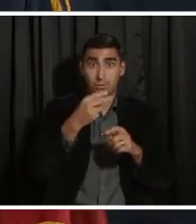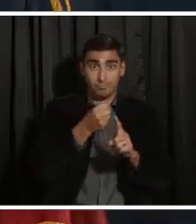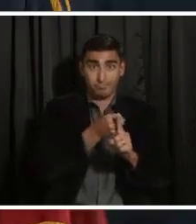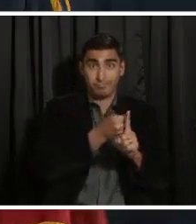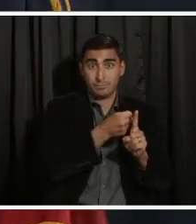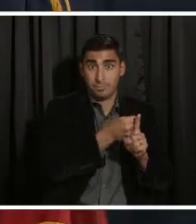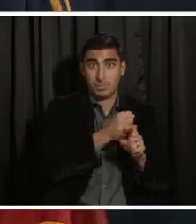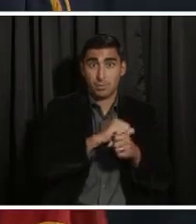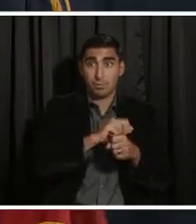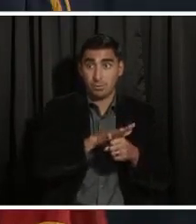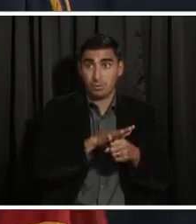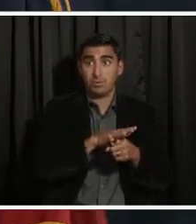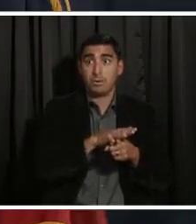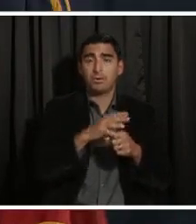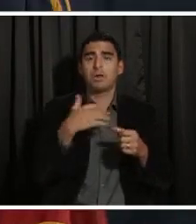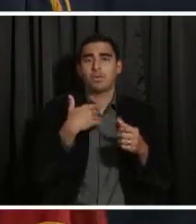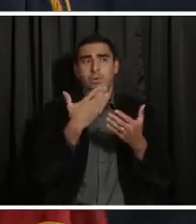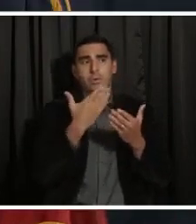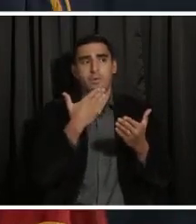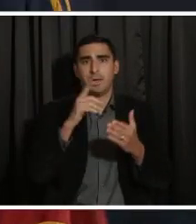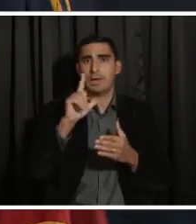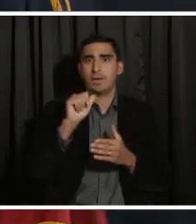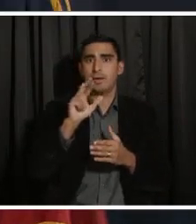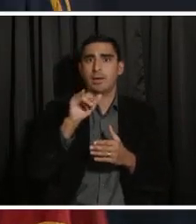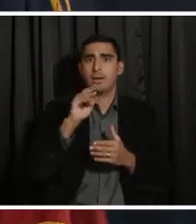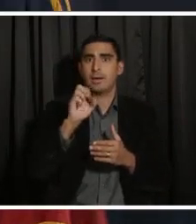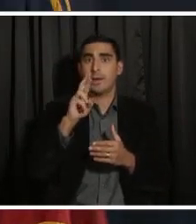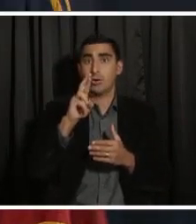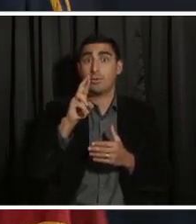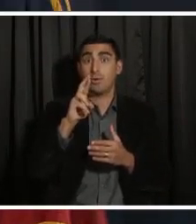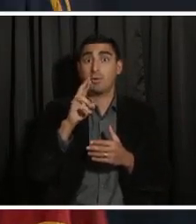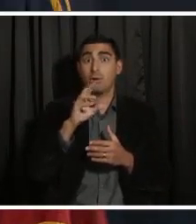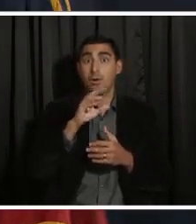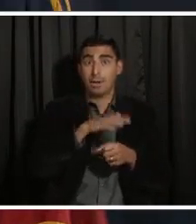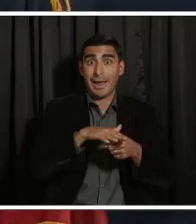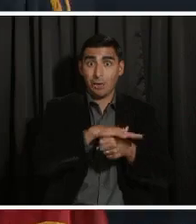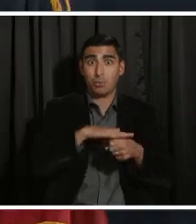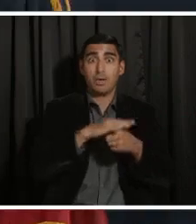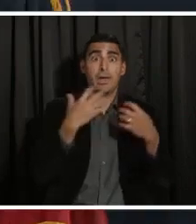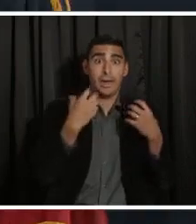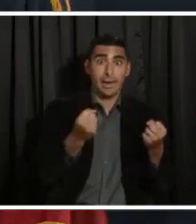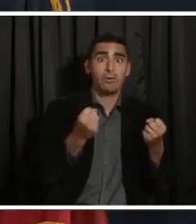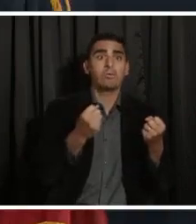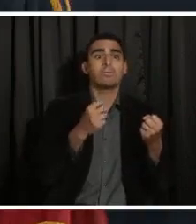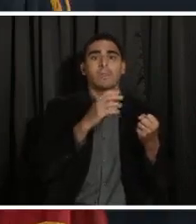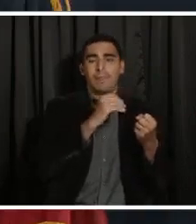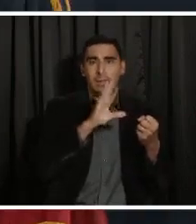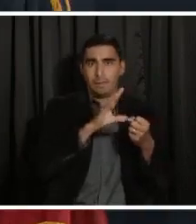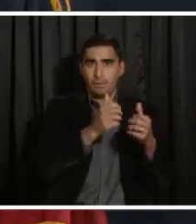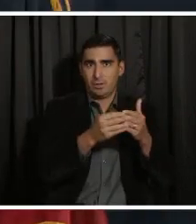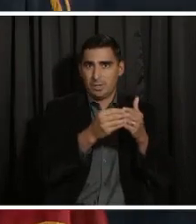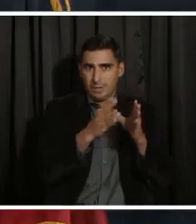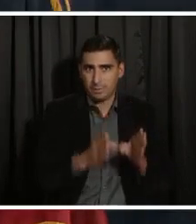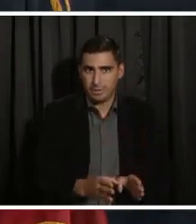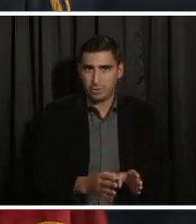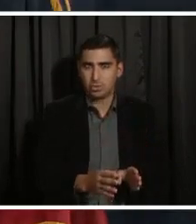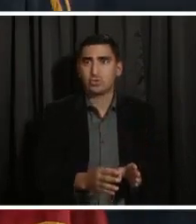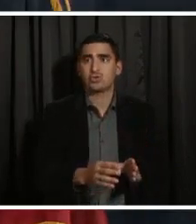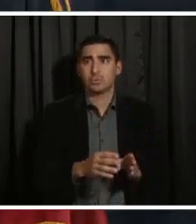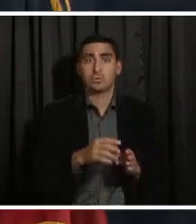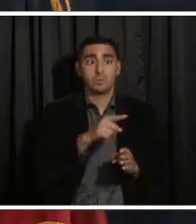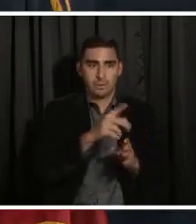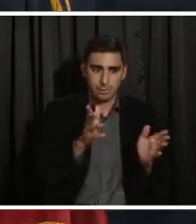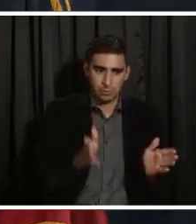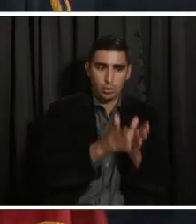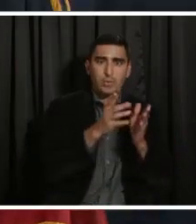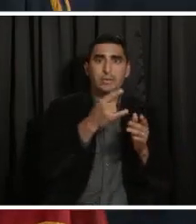to appreciate Larimer County Health and the Larimer County Commissioners for increasing mask wearing in Larimer County.